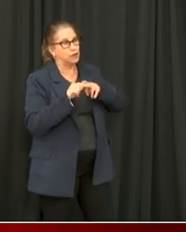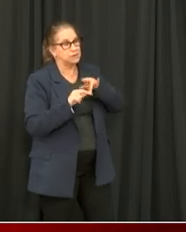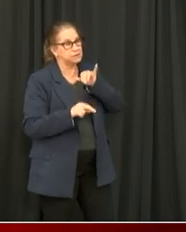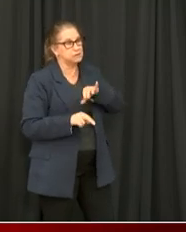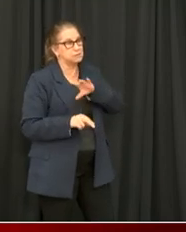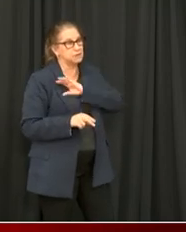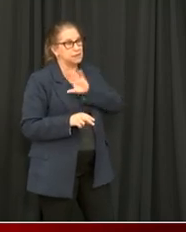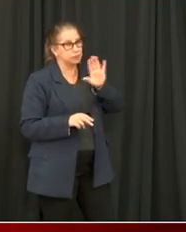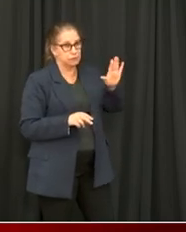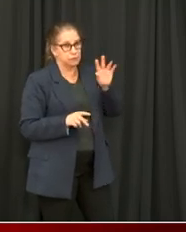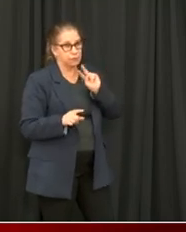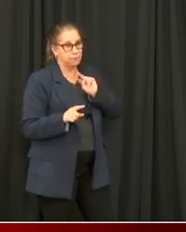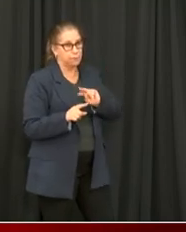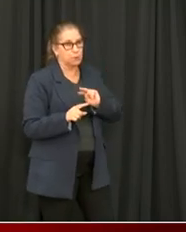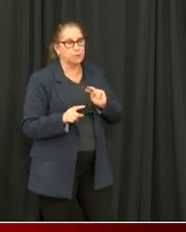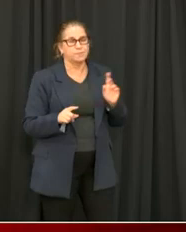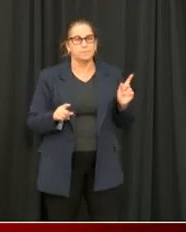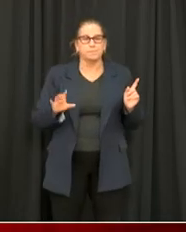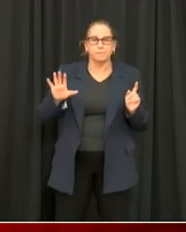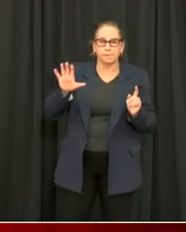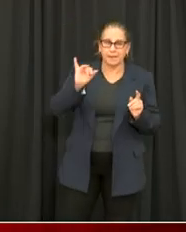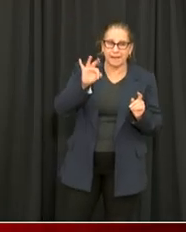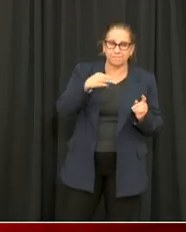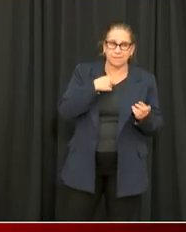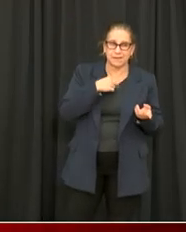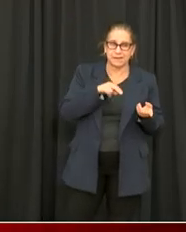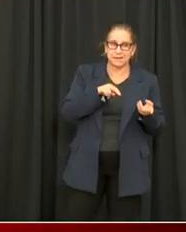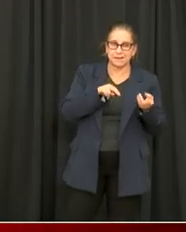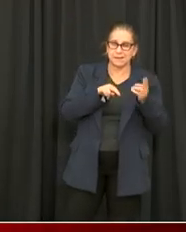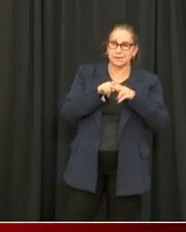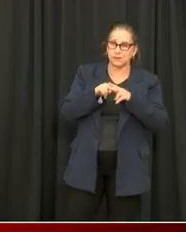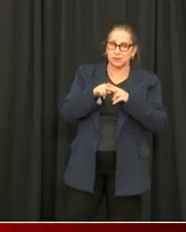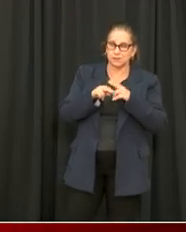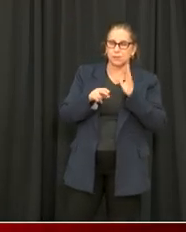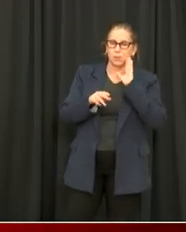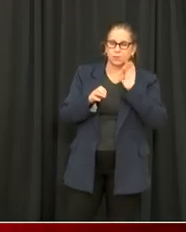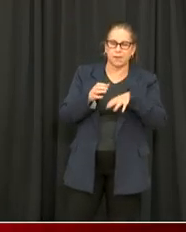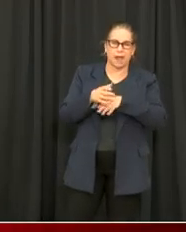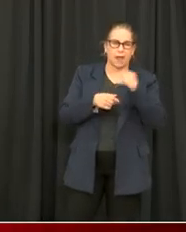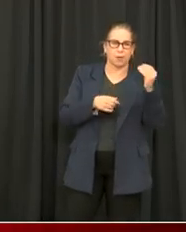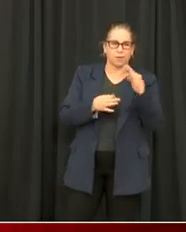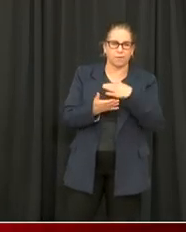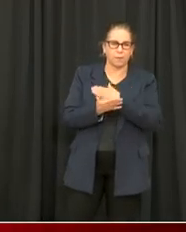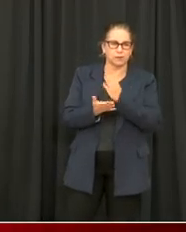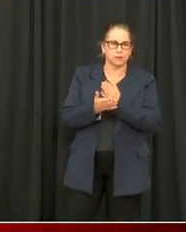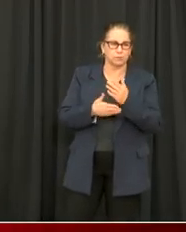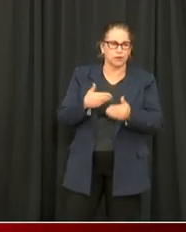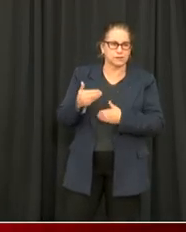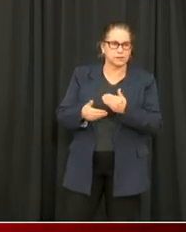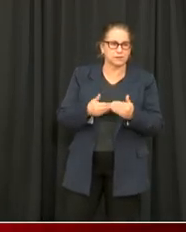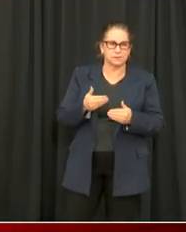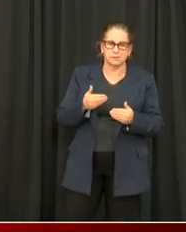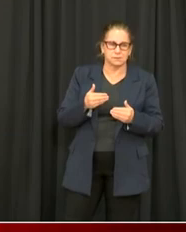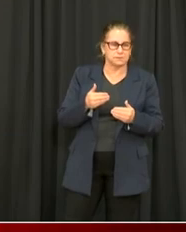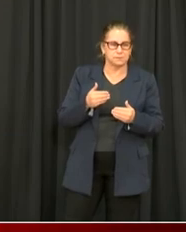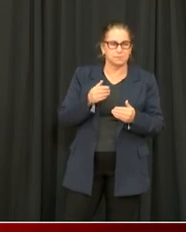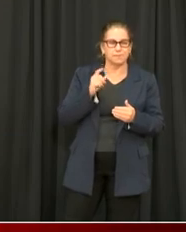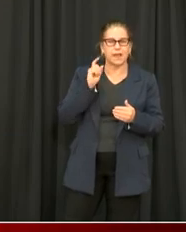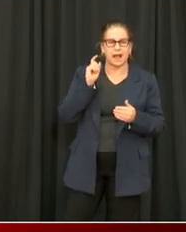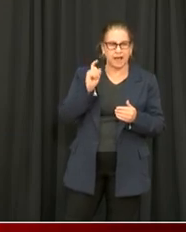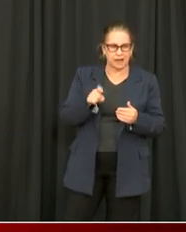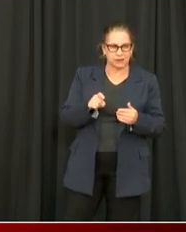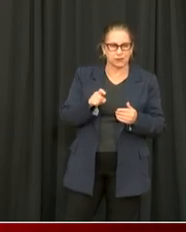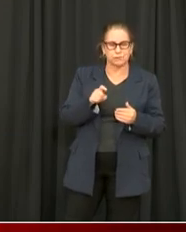we increased it, it would be outside of the budget process, and it would have to be associated with a